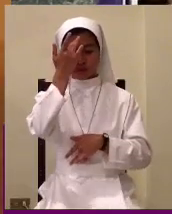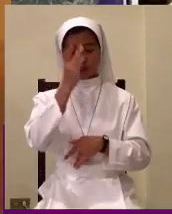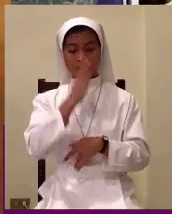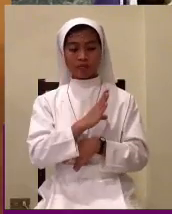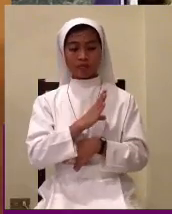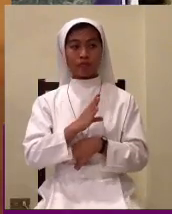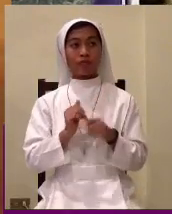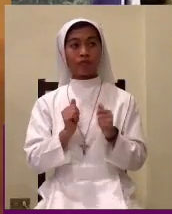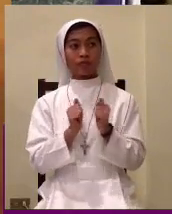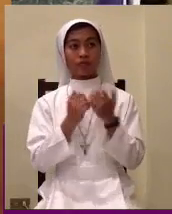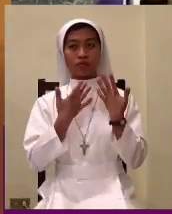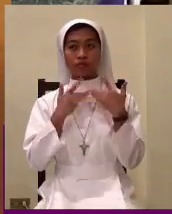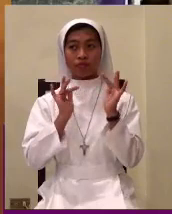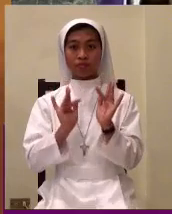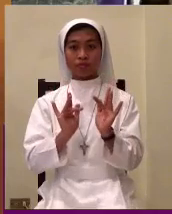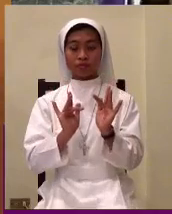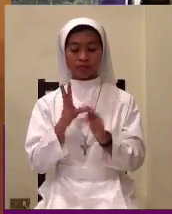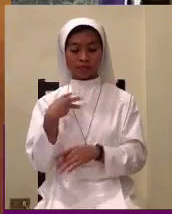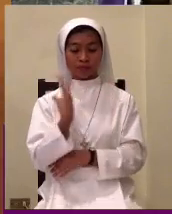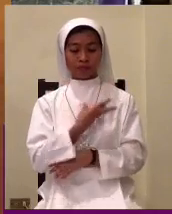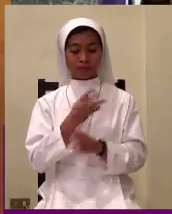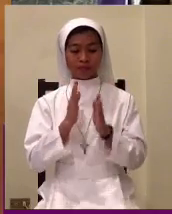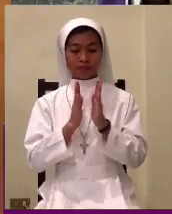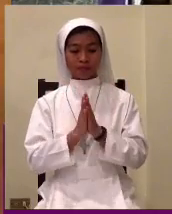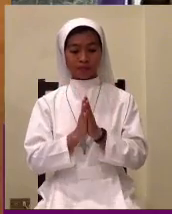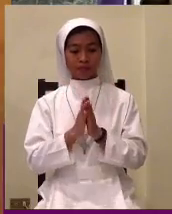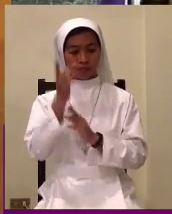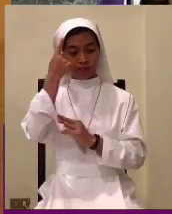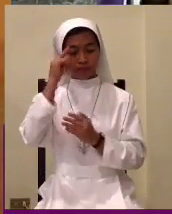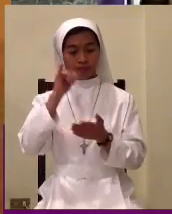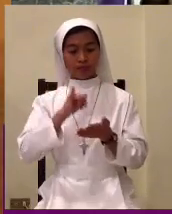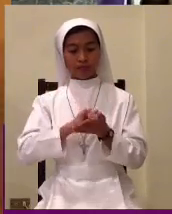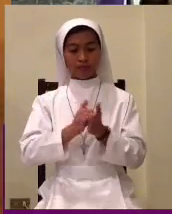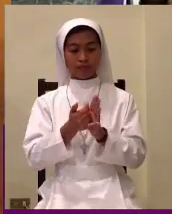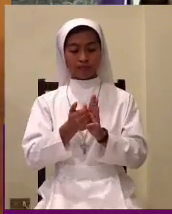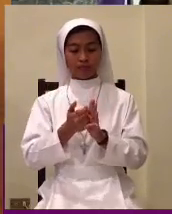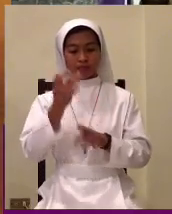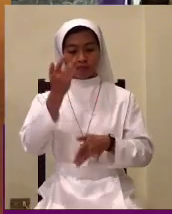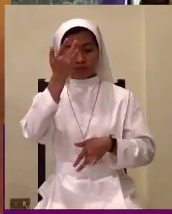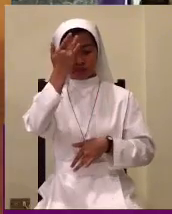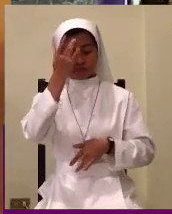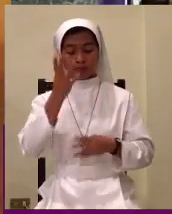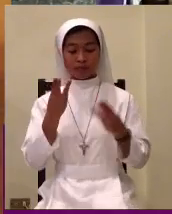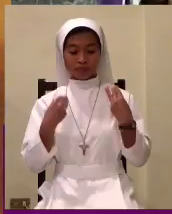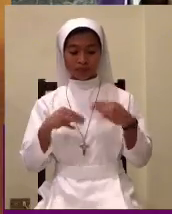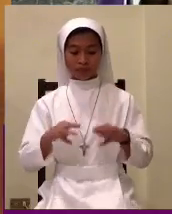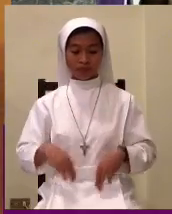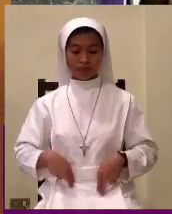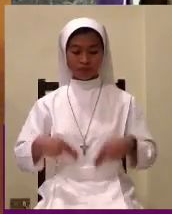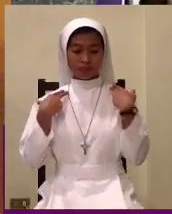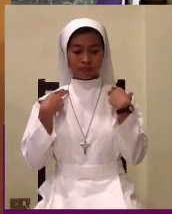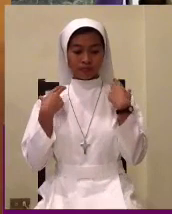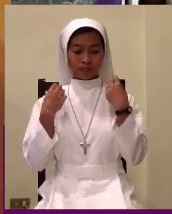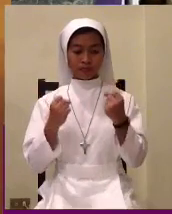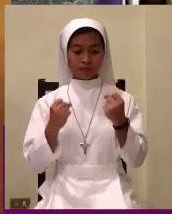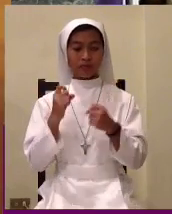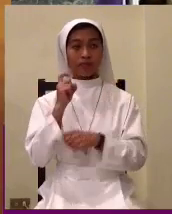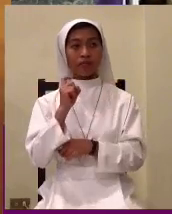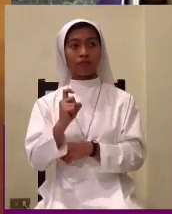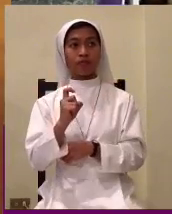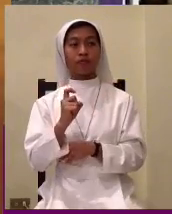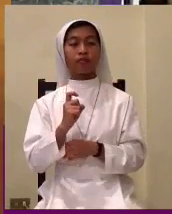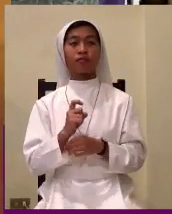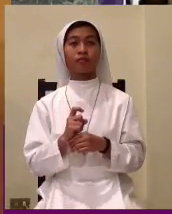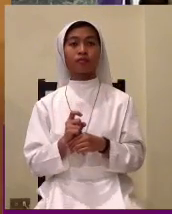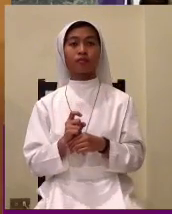compassion. We pray for those afflicted. May they be restored to health soon. Protect